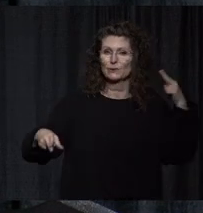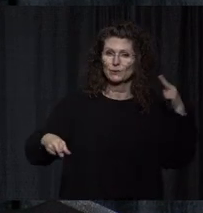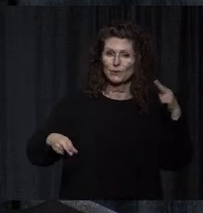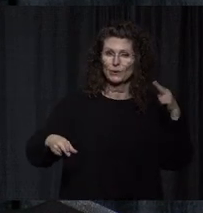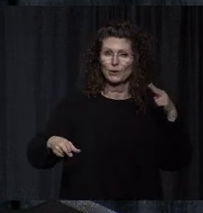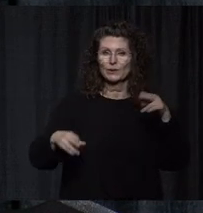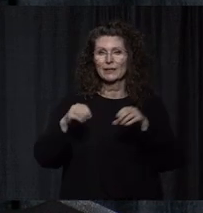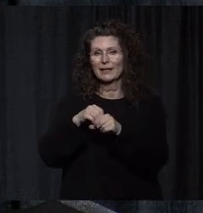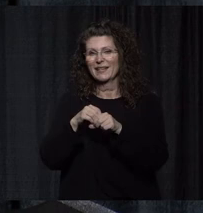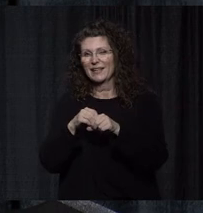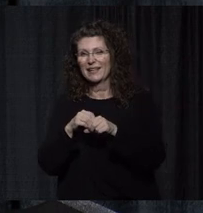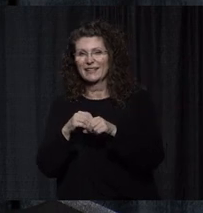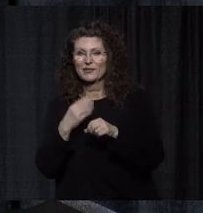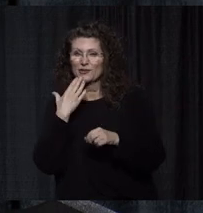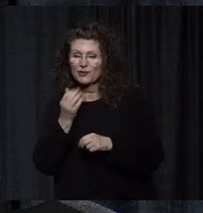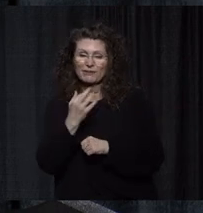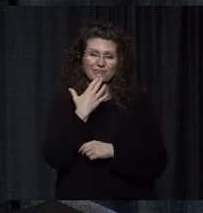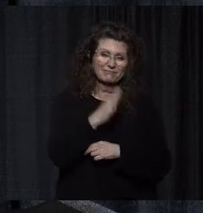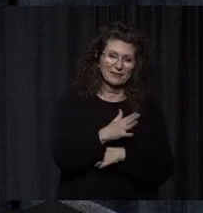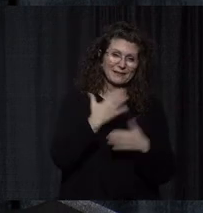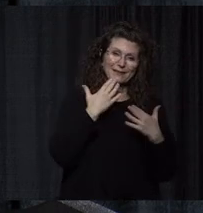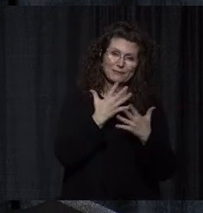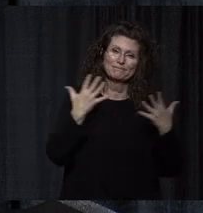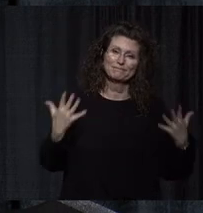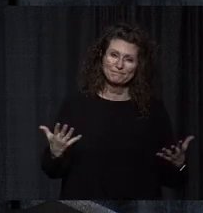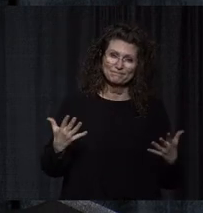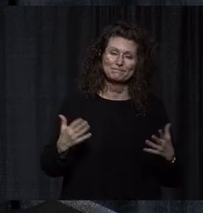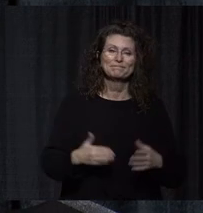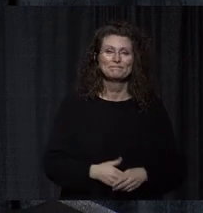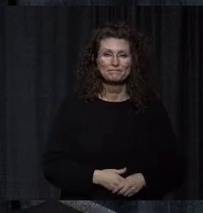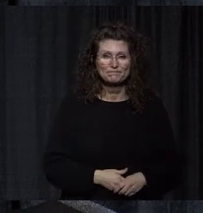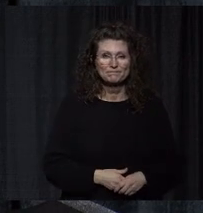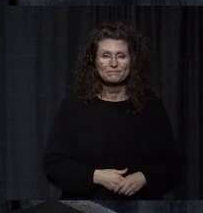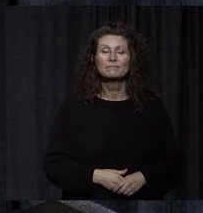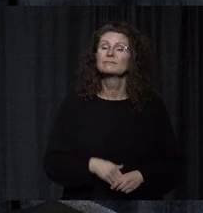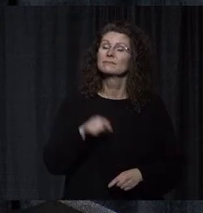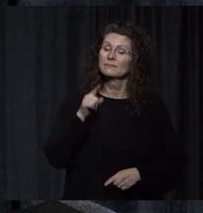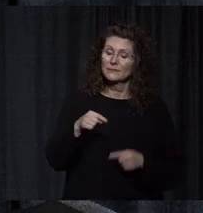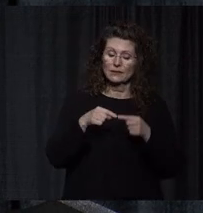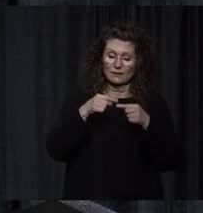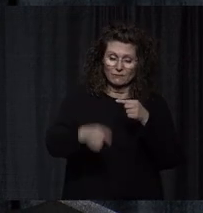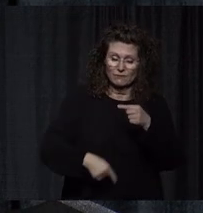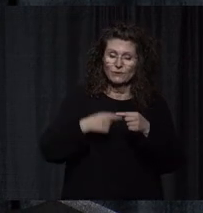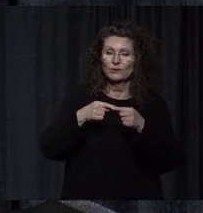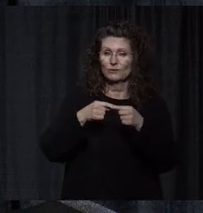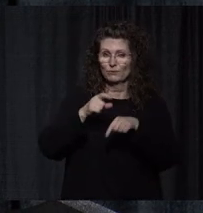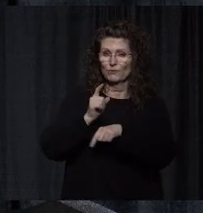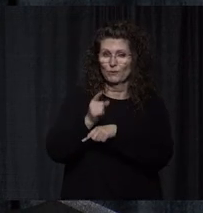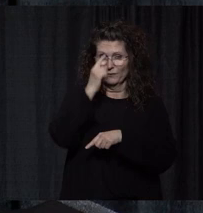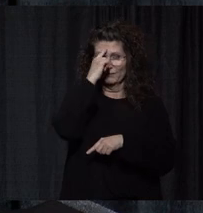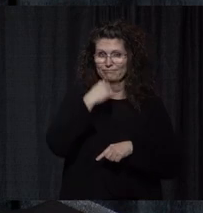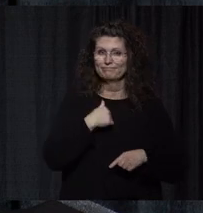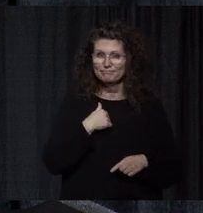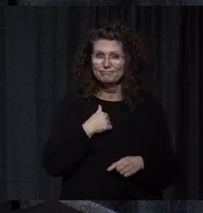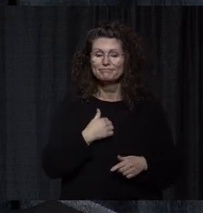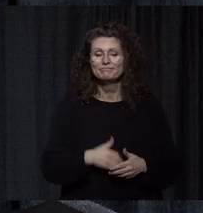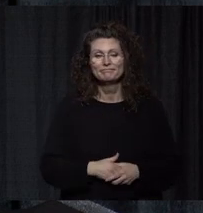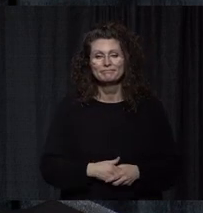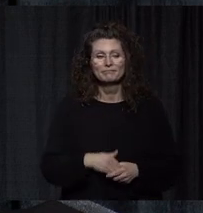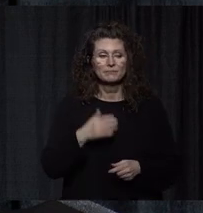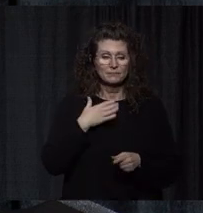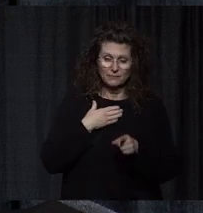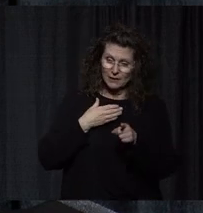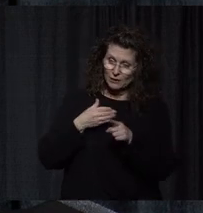measure. Thank you. This is indeed a full circle moment for me. My career